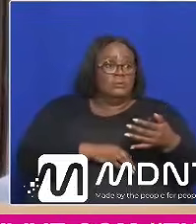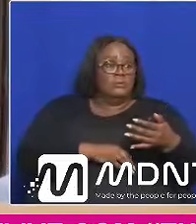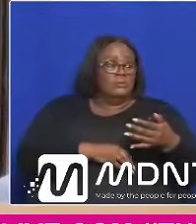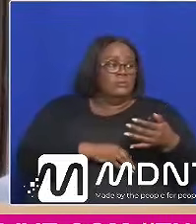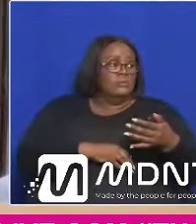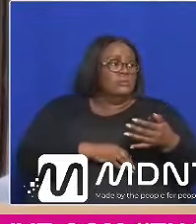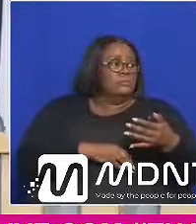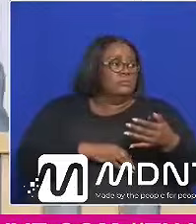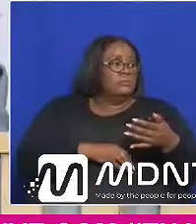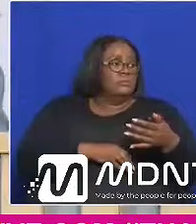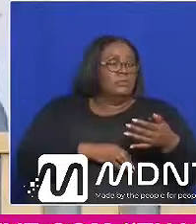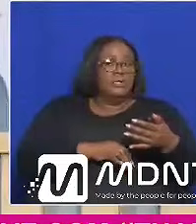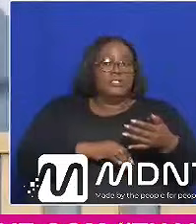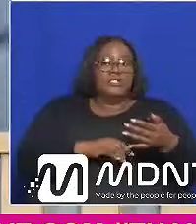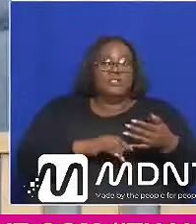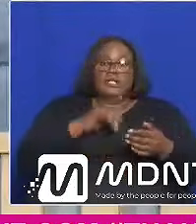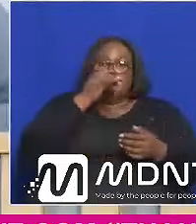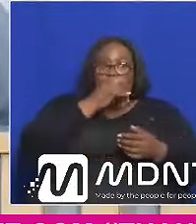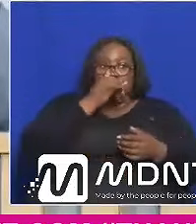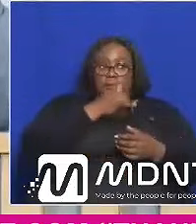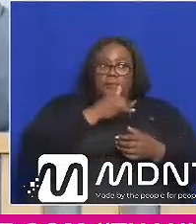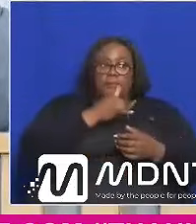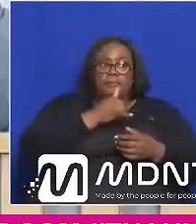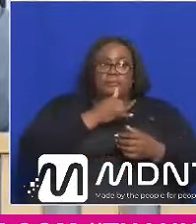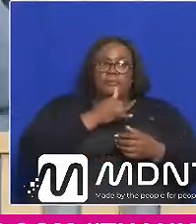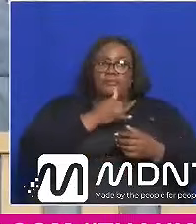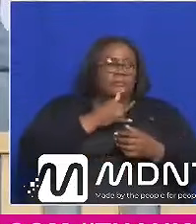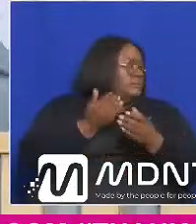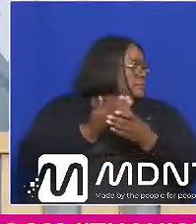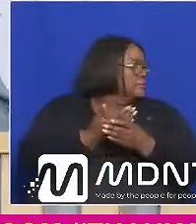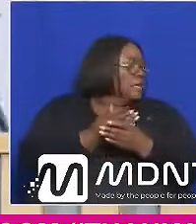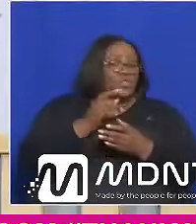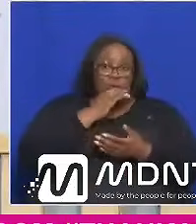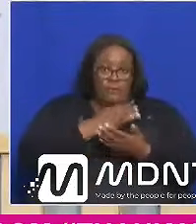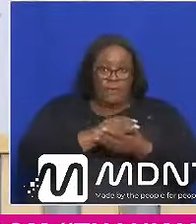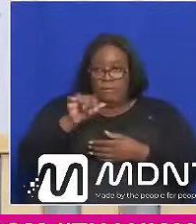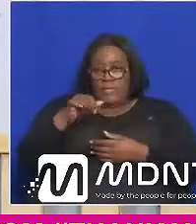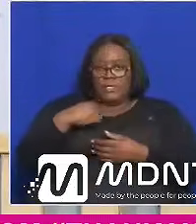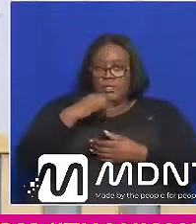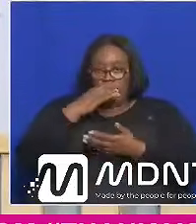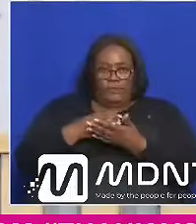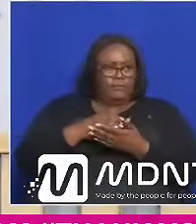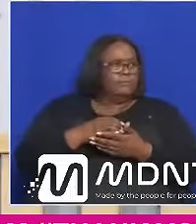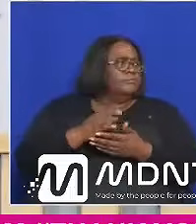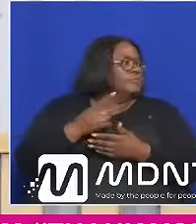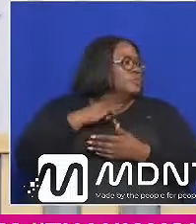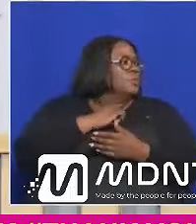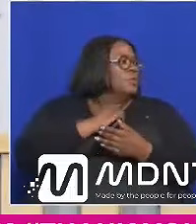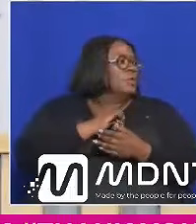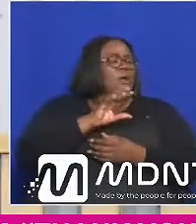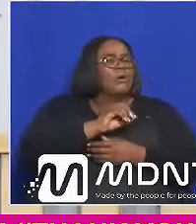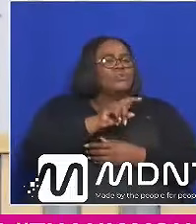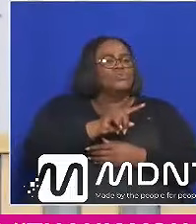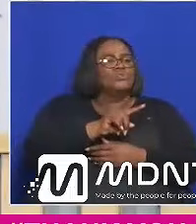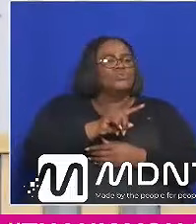trial in the Medicare matter? Yes, I confirm that. Yes. Now, we had requested that we have this before